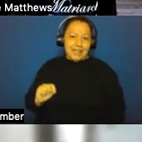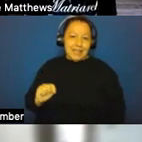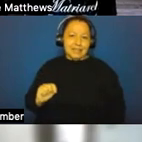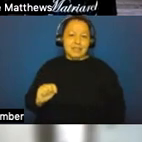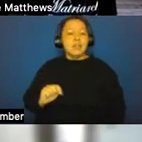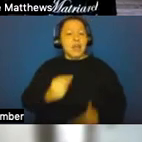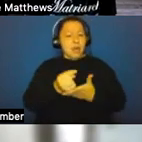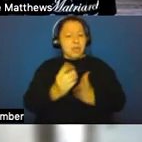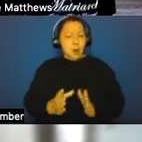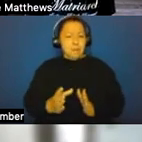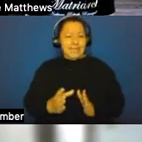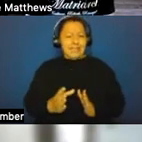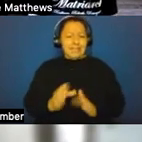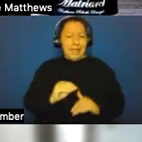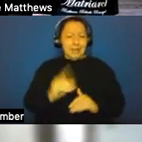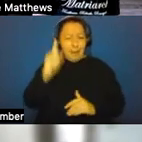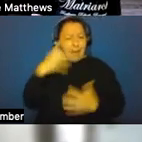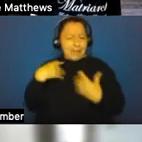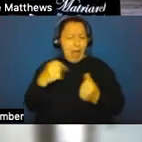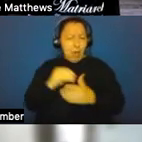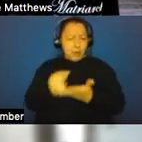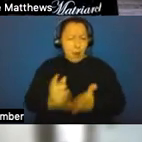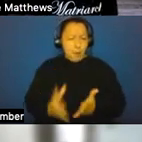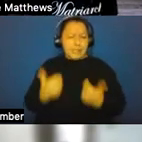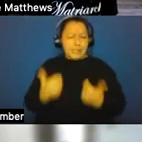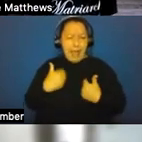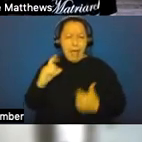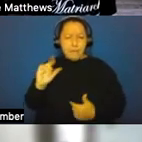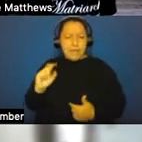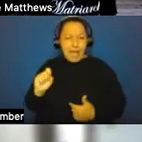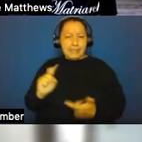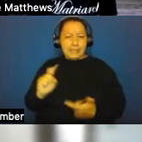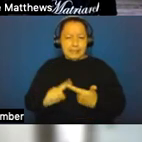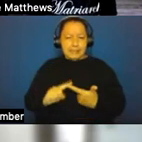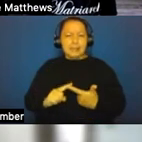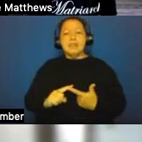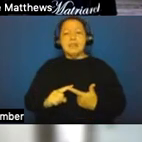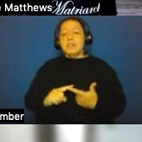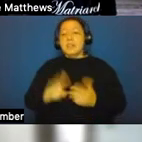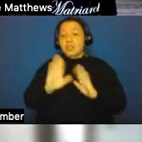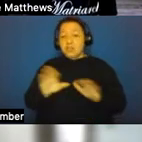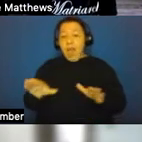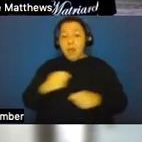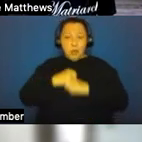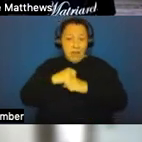clients. We see probably child protection has